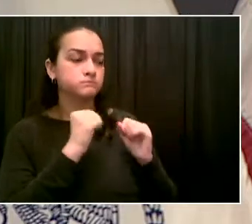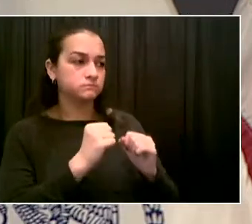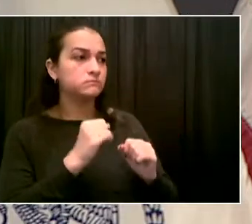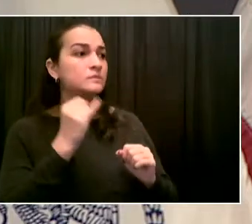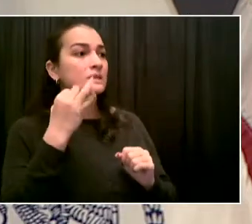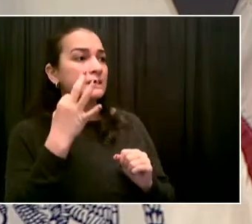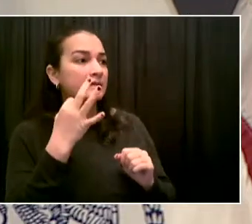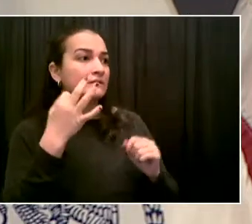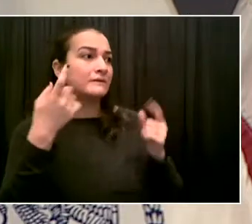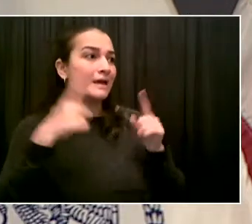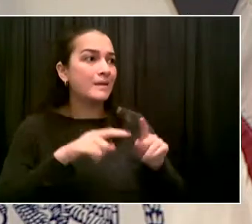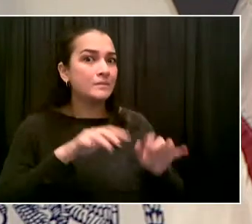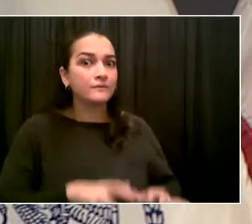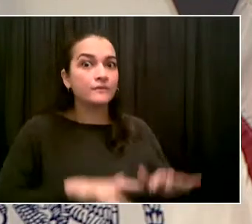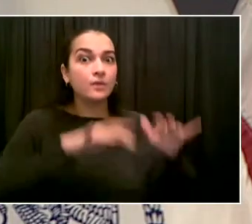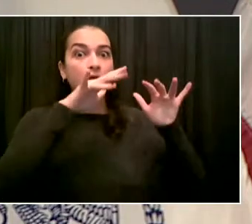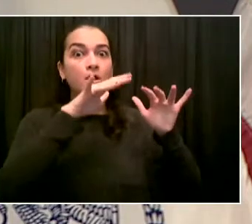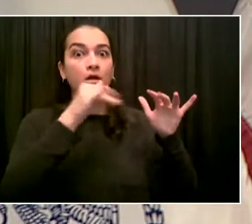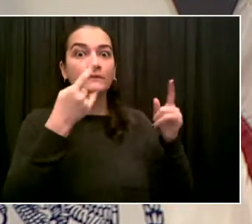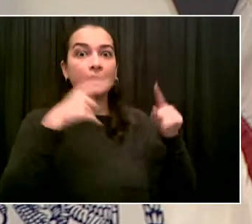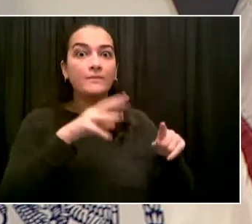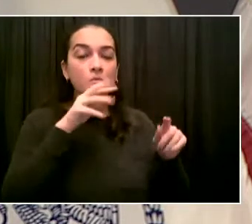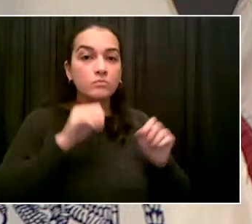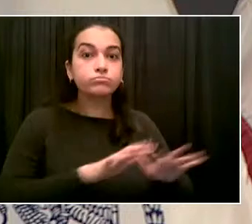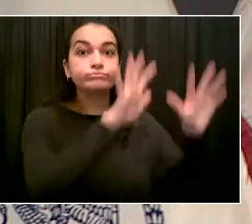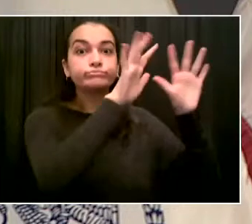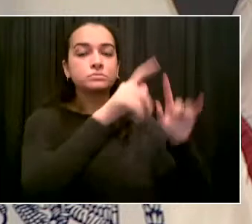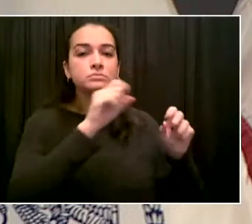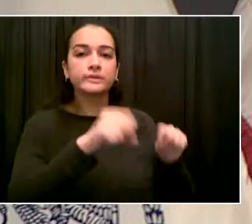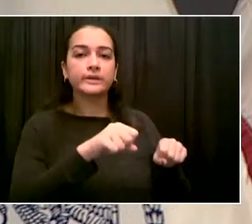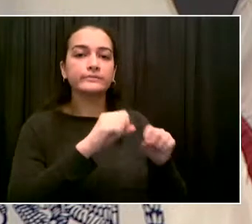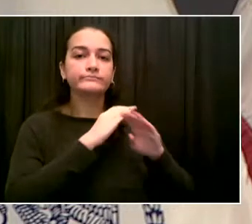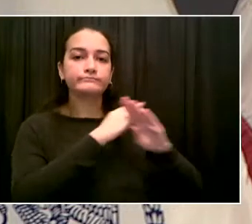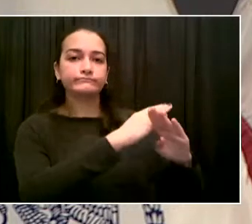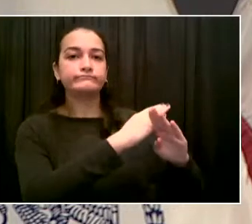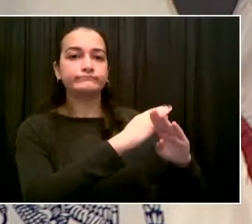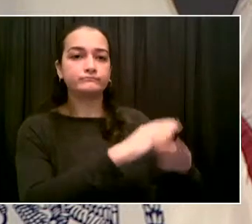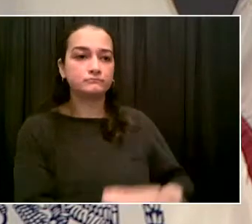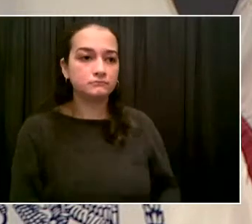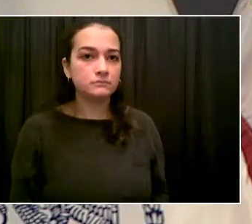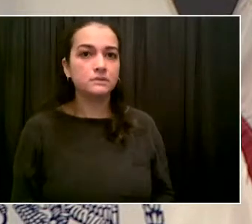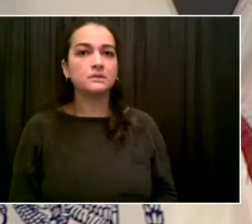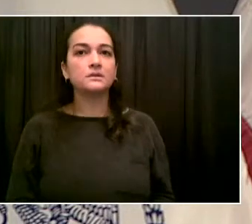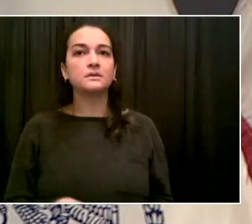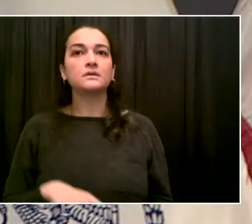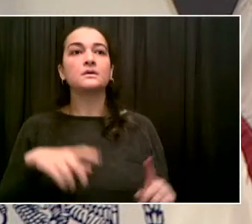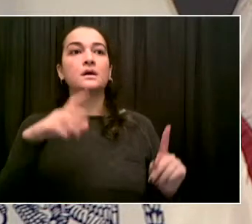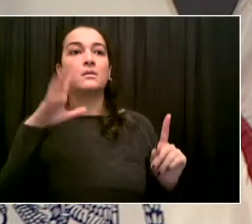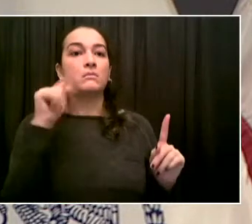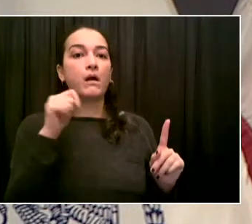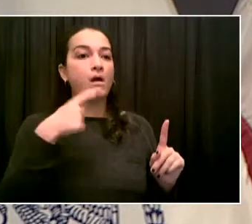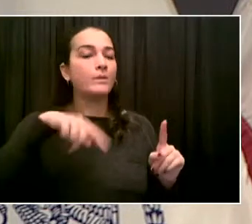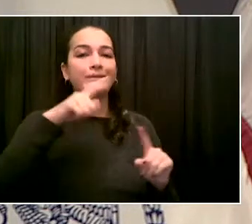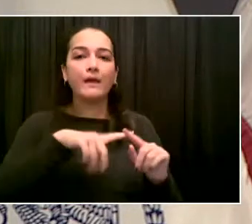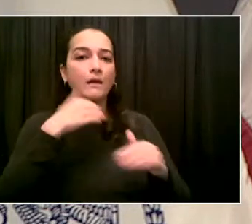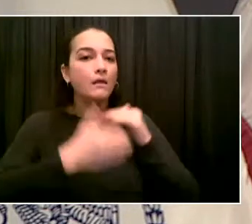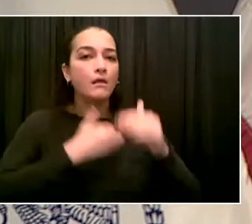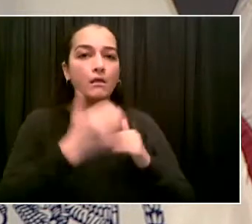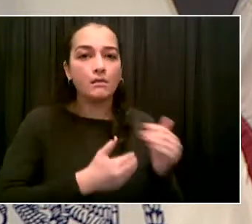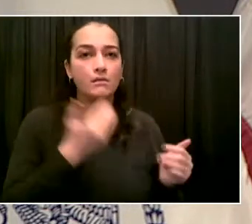Thanksgiving. City is also due in court Friday for an ongoing lawsuit dealing with the contractor that lost the bid for the East River